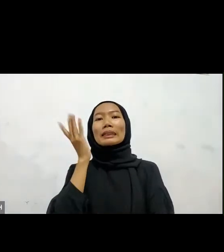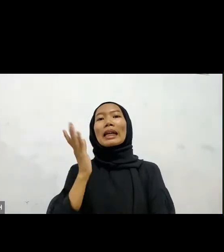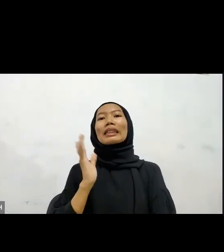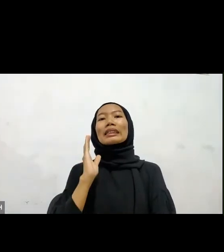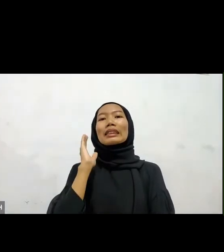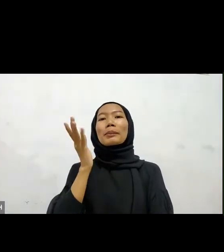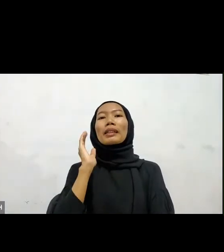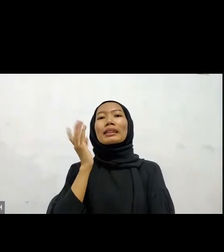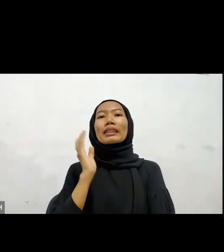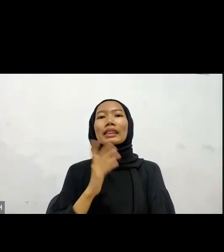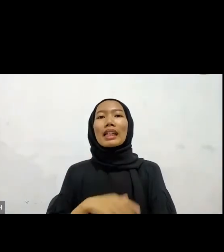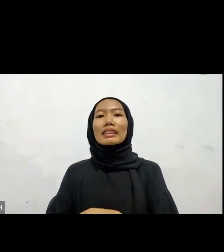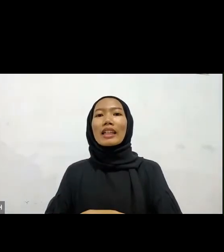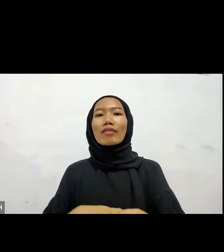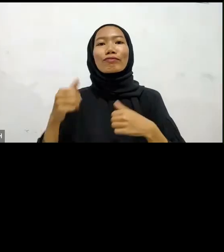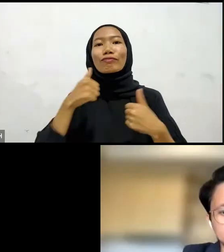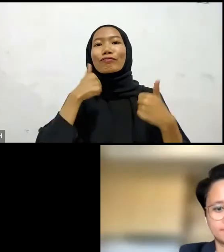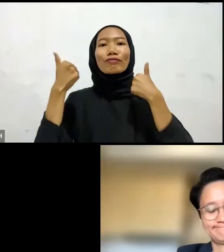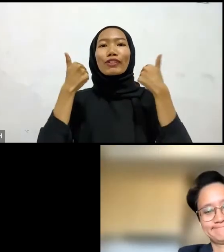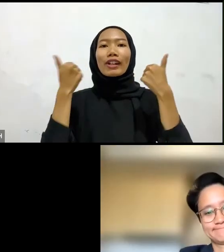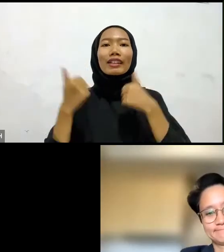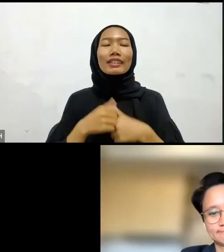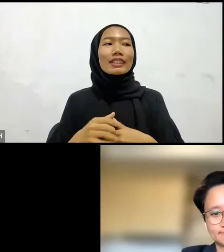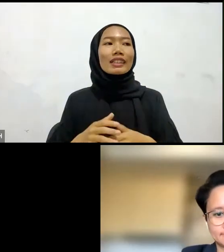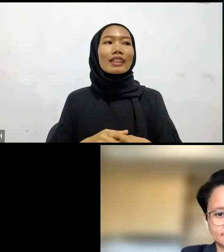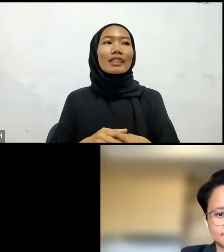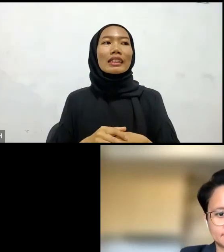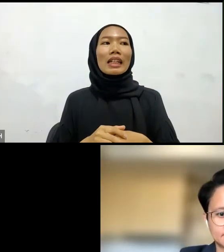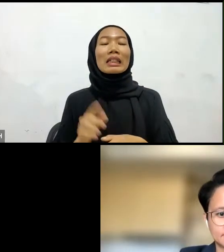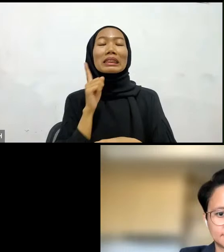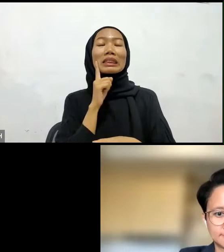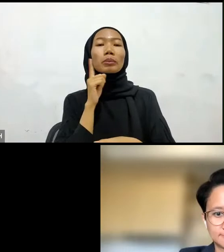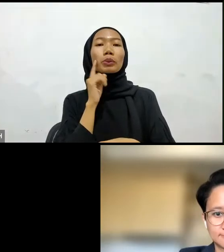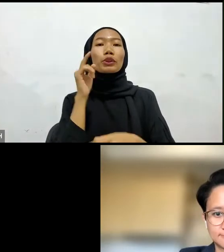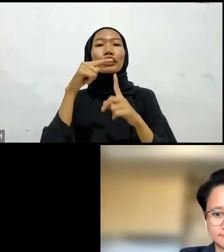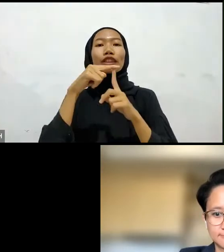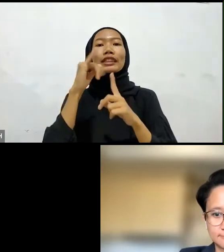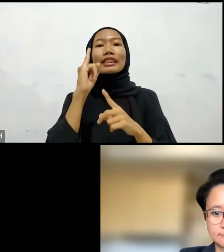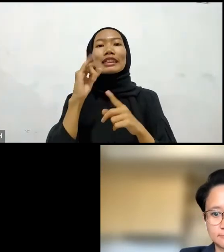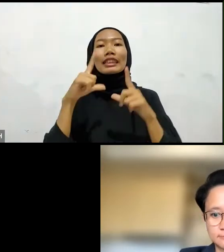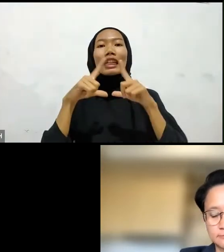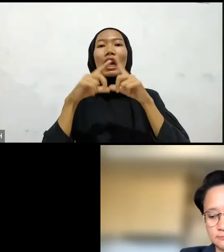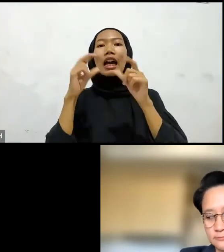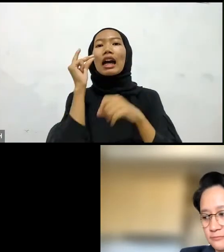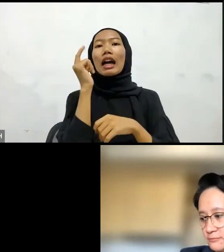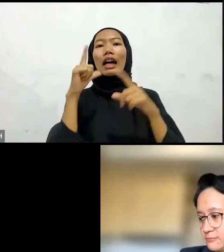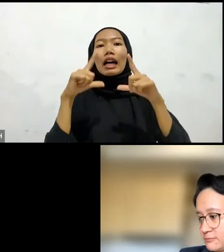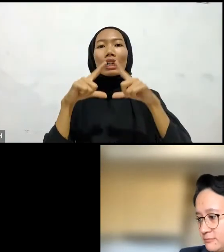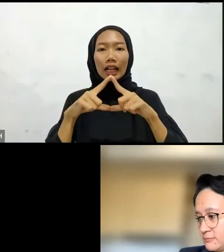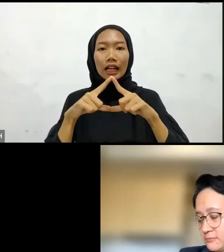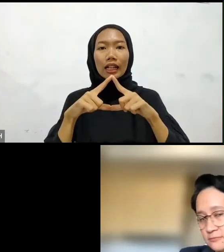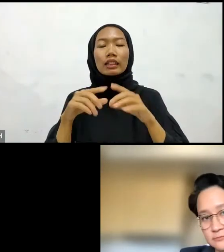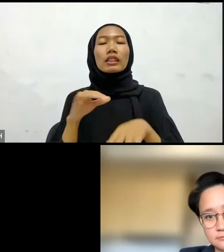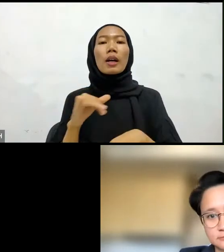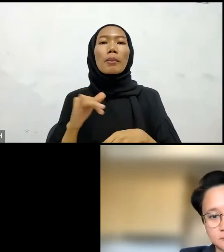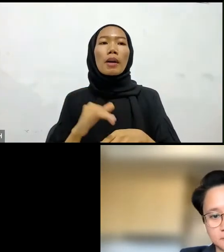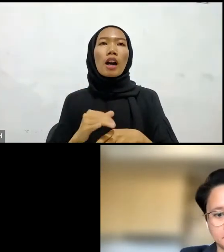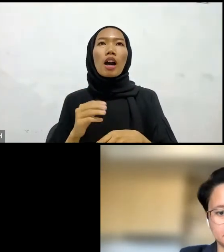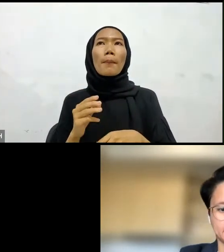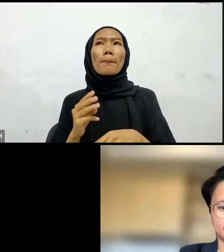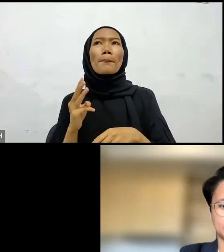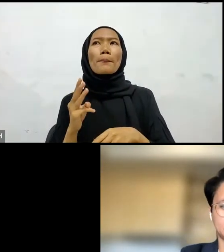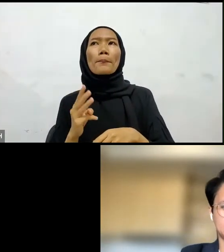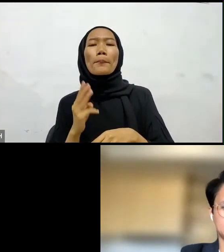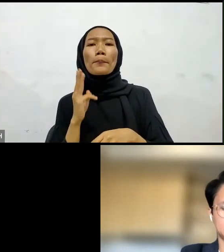Ibu Tiara ya, dan juga ada Mas Eka ya, komisioner dari Komisi Nasional Disabilitas